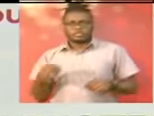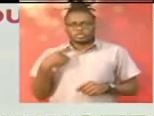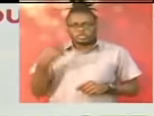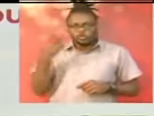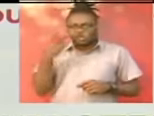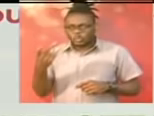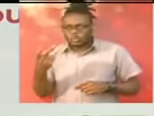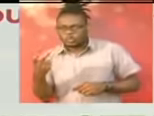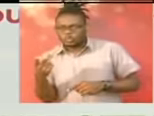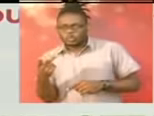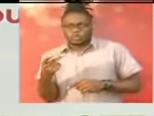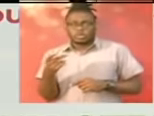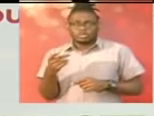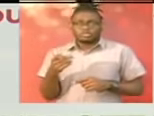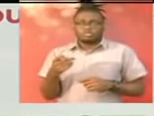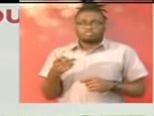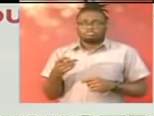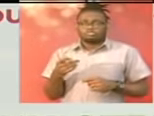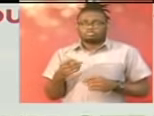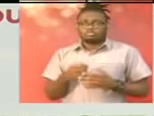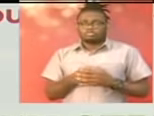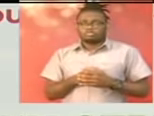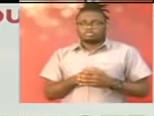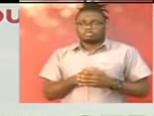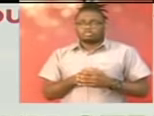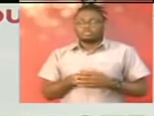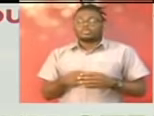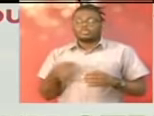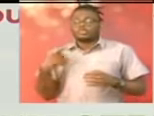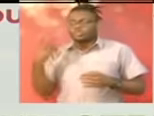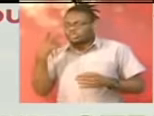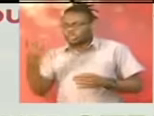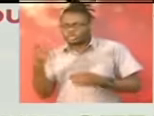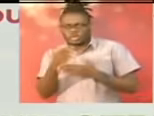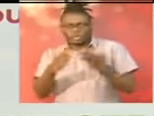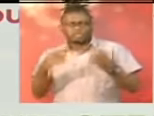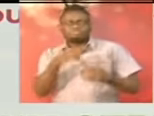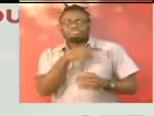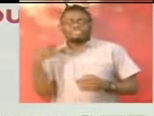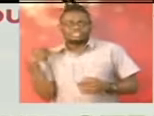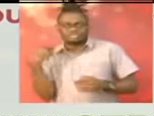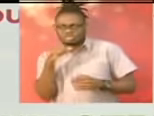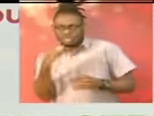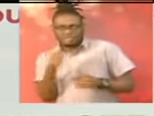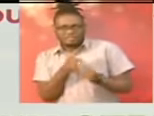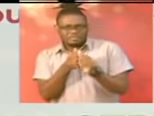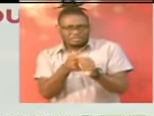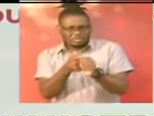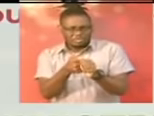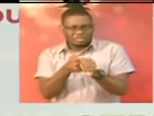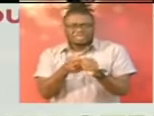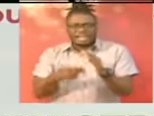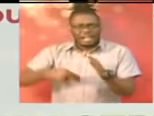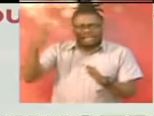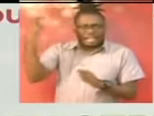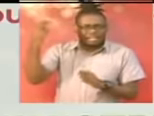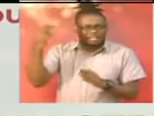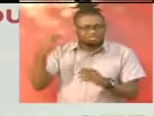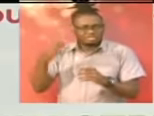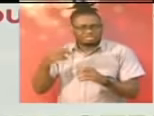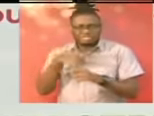to help to drive transmission, and fixing those things are the approaches that are going to help